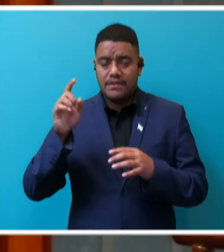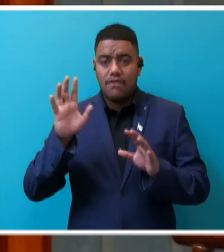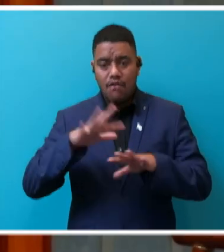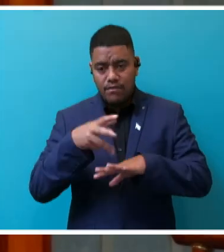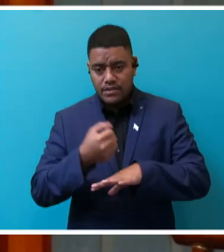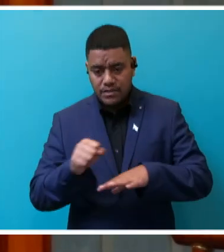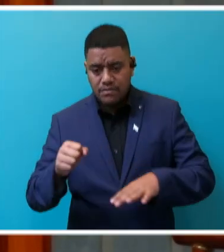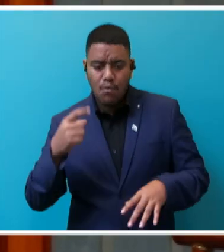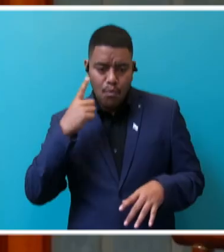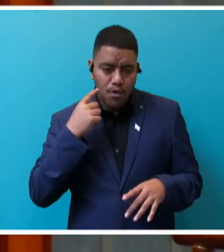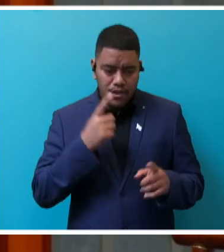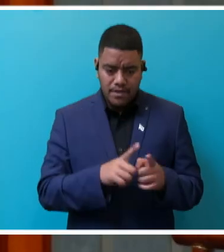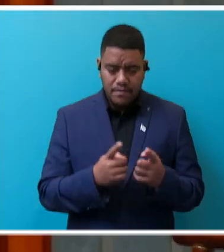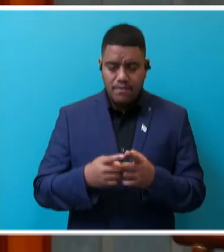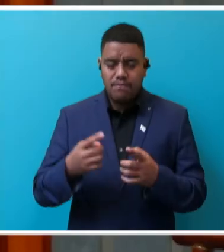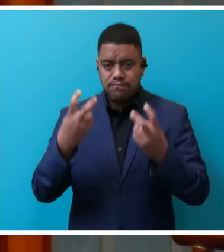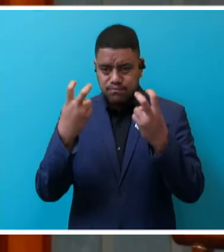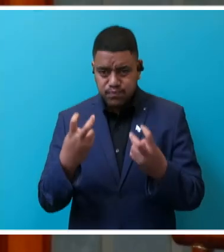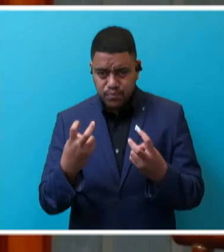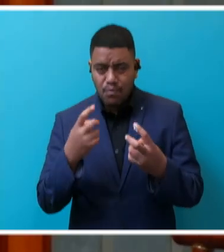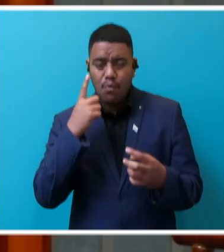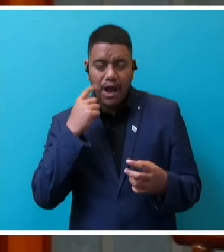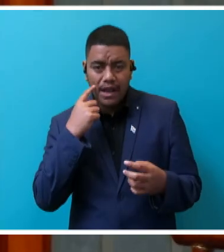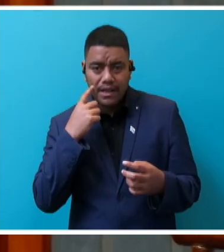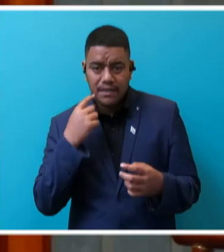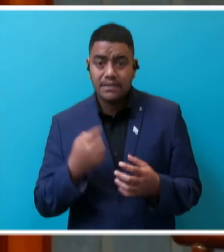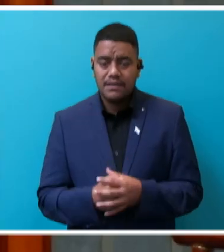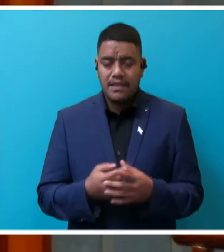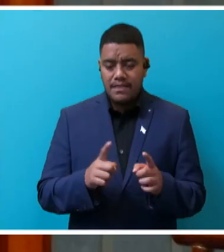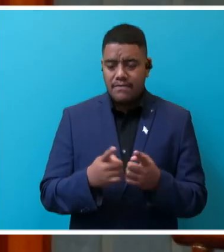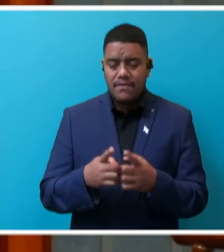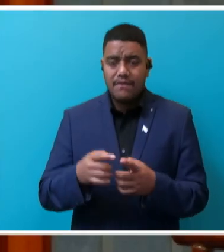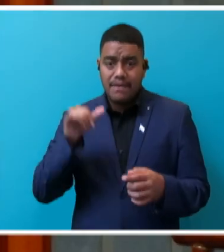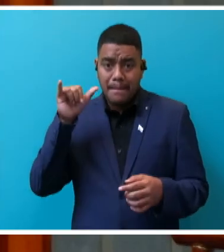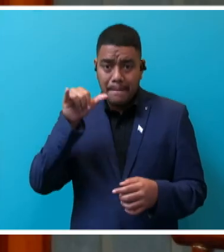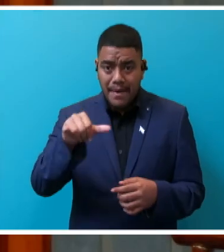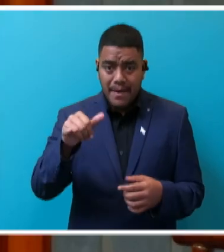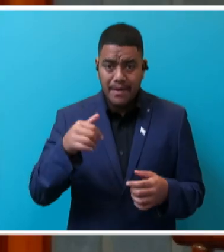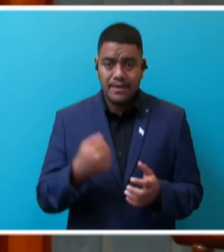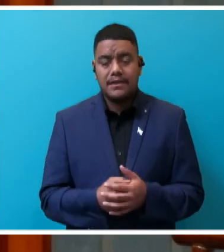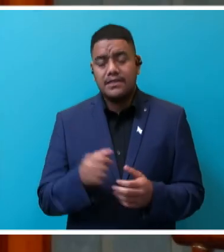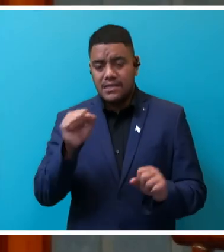water and sewerage, manufacturing, hydrology, aviation, nautical sciences,